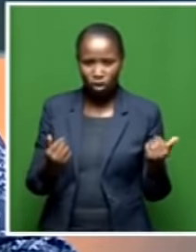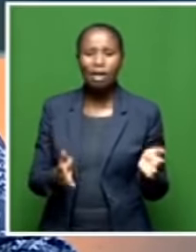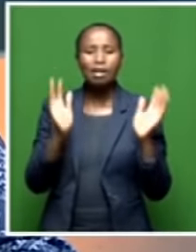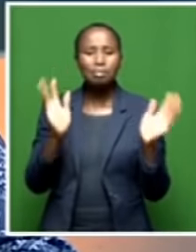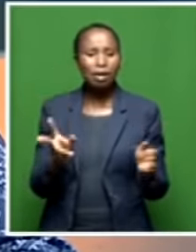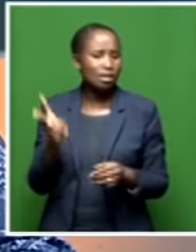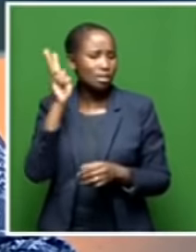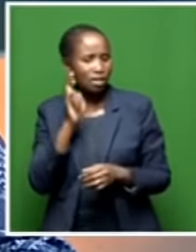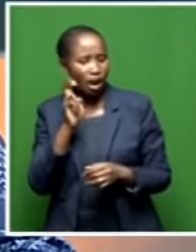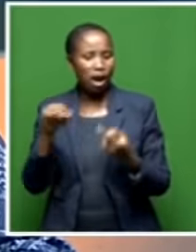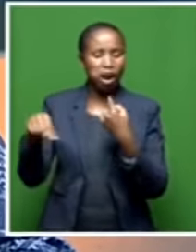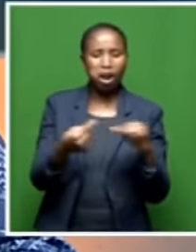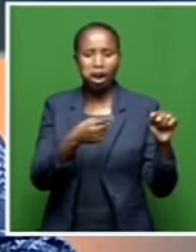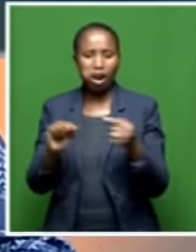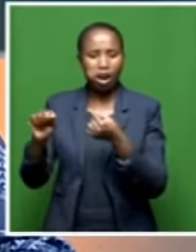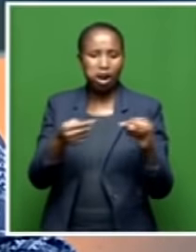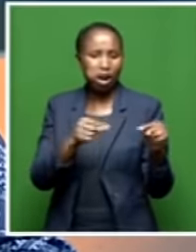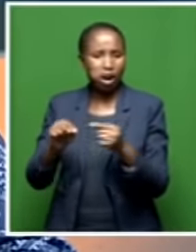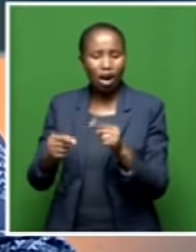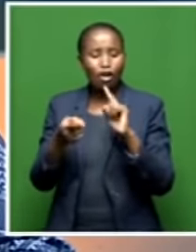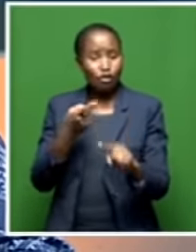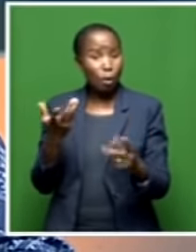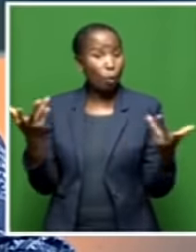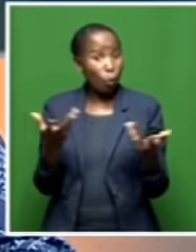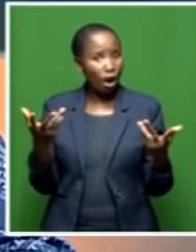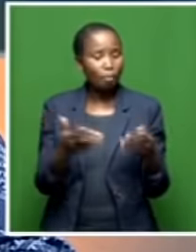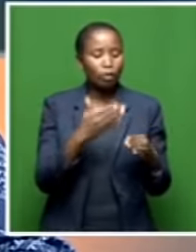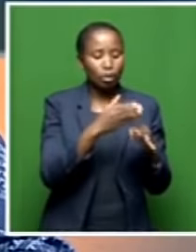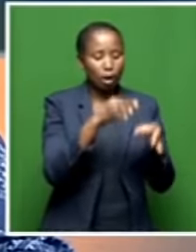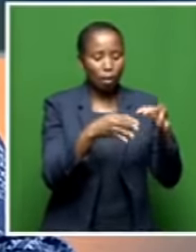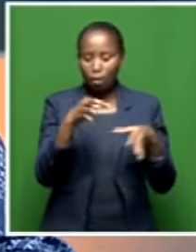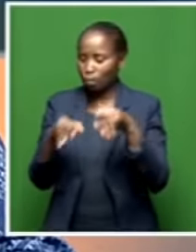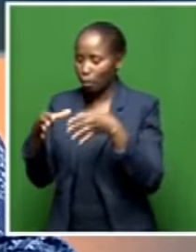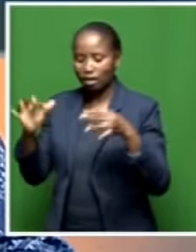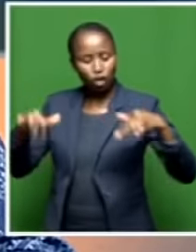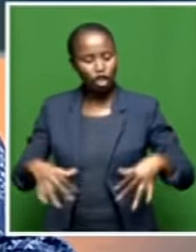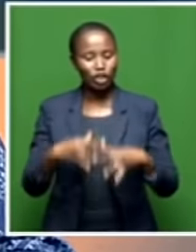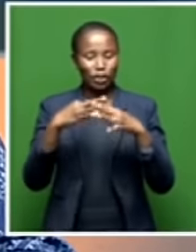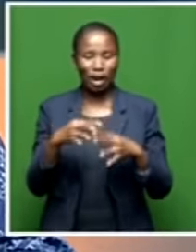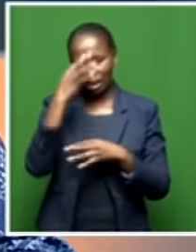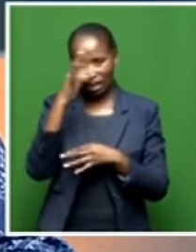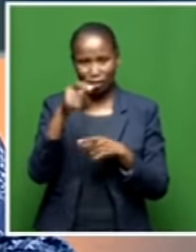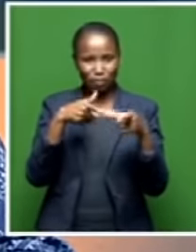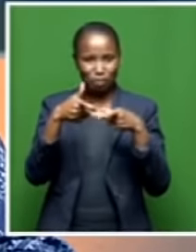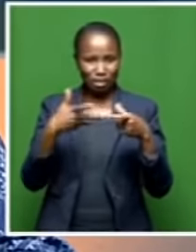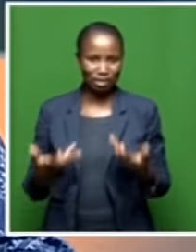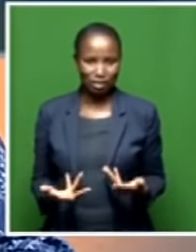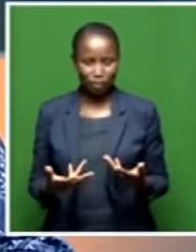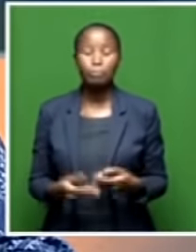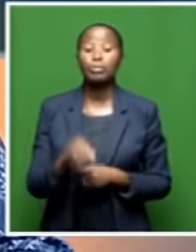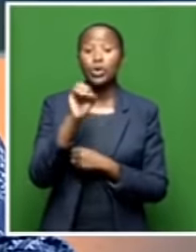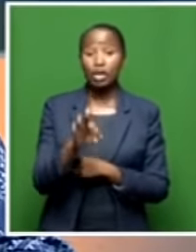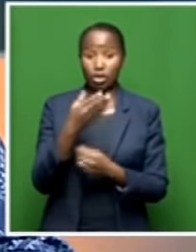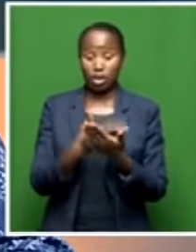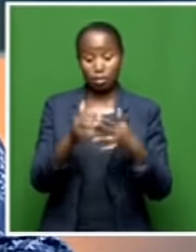coalition government. So if it is regulated as proposed as well by General